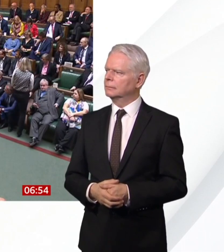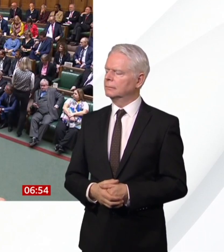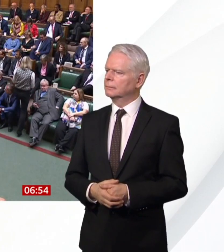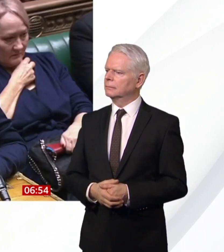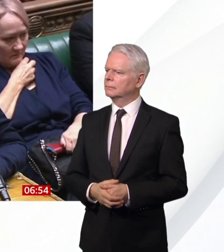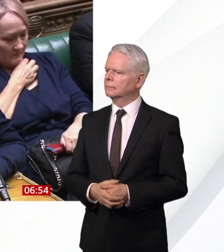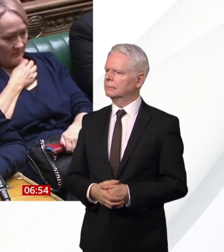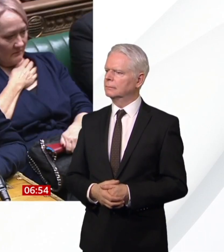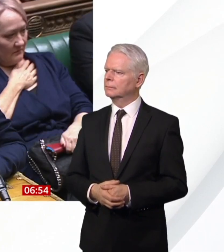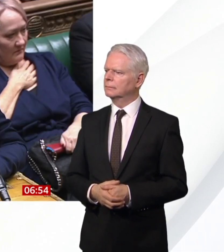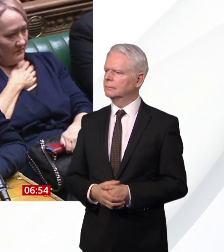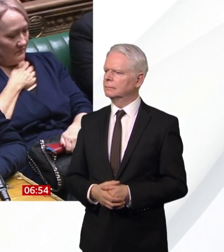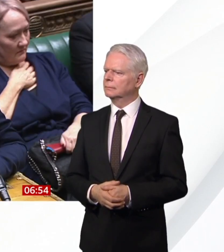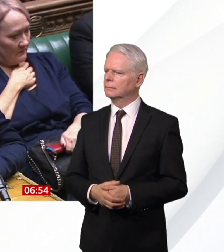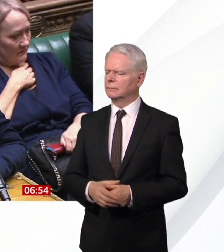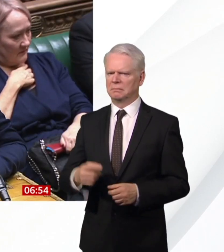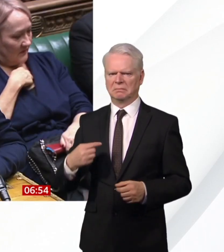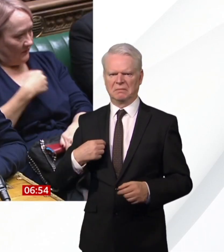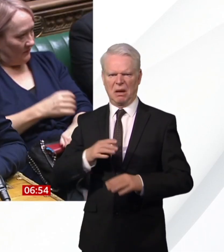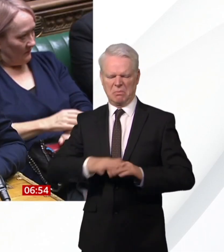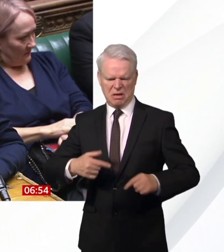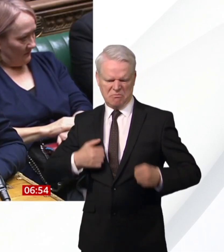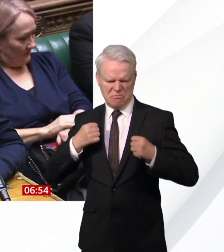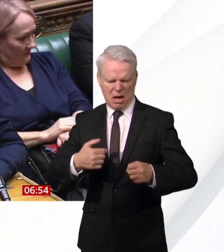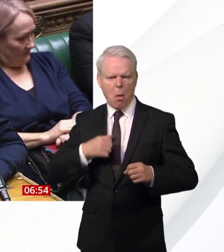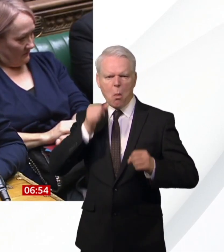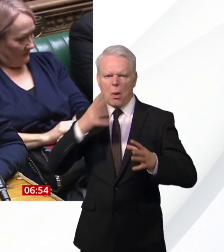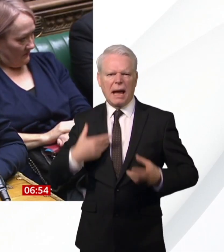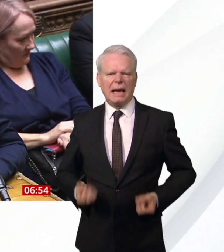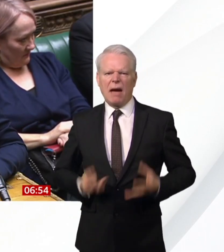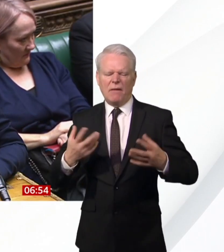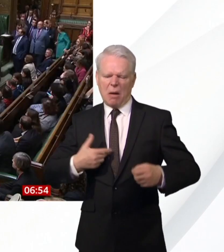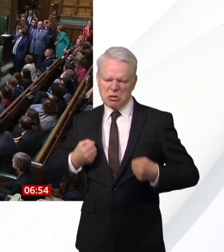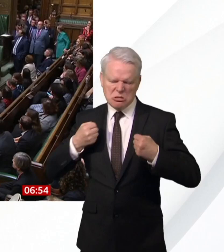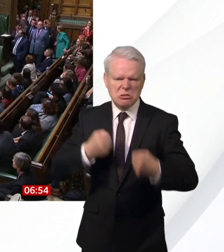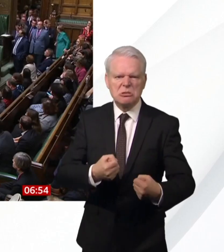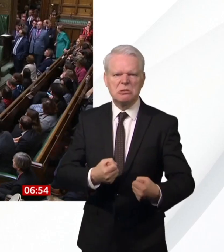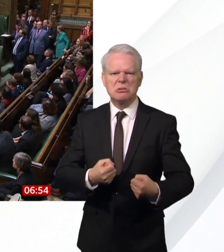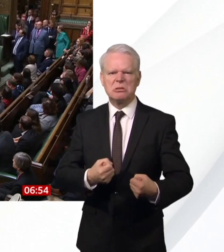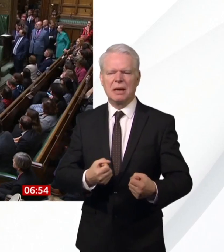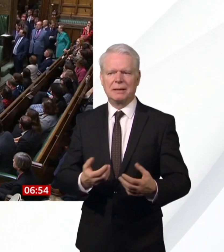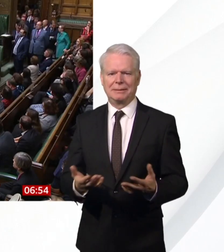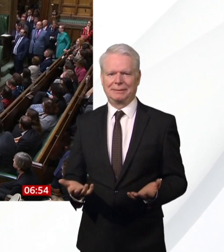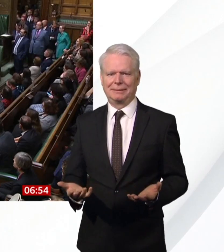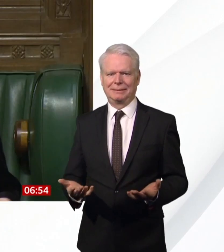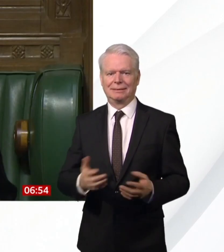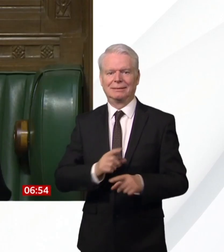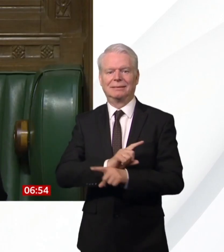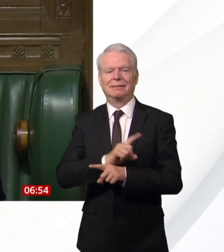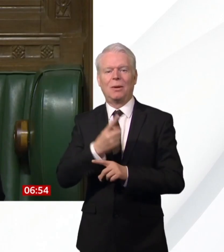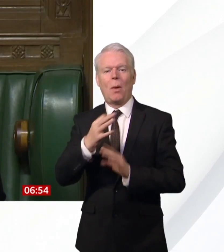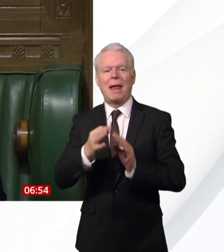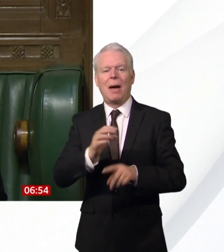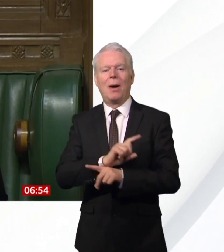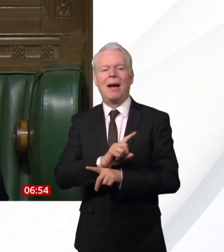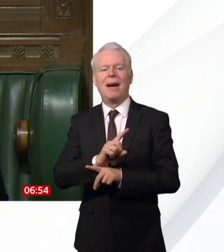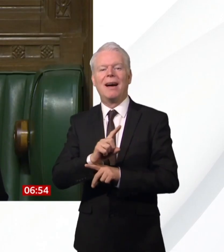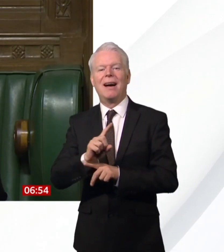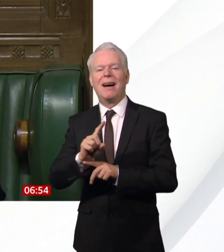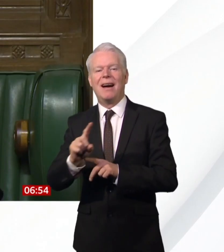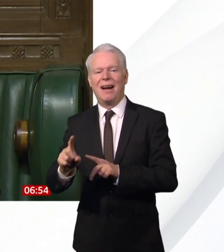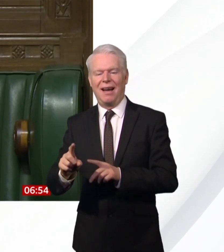very strong rumours, that the Government Chief Whip has apparently resigned. A Commons vote turned into chaos.